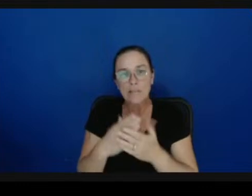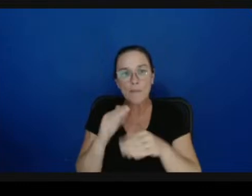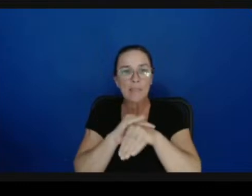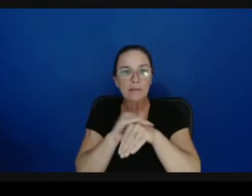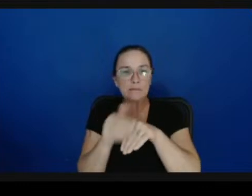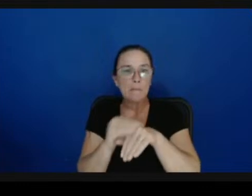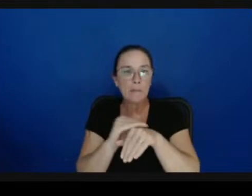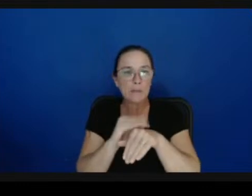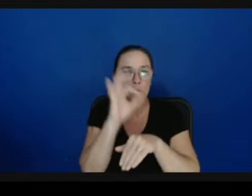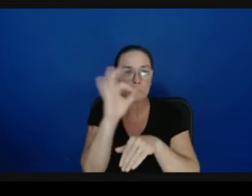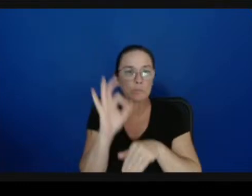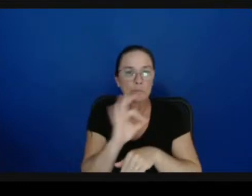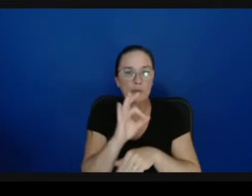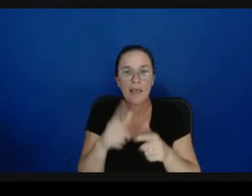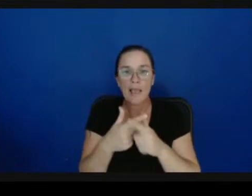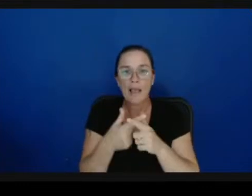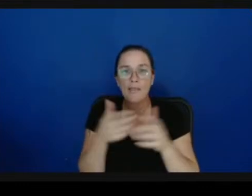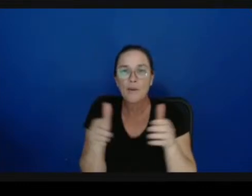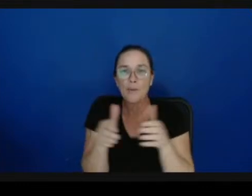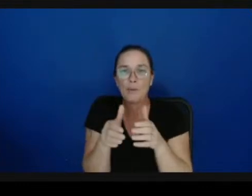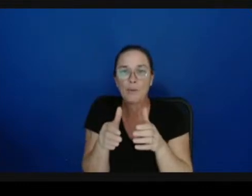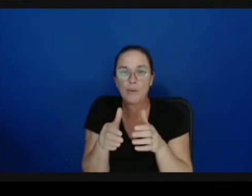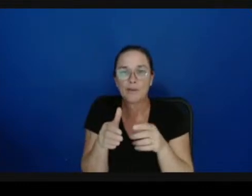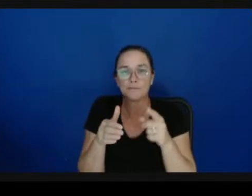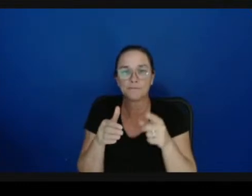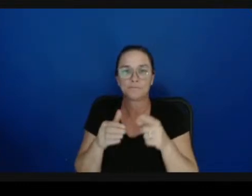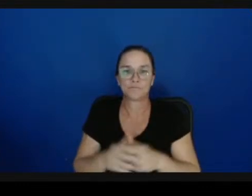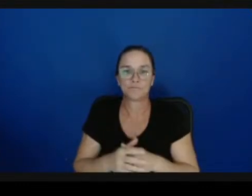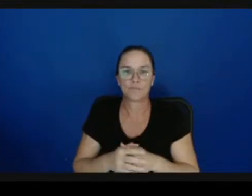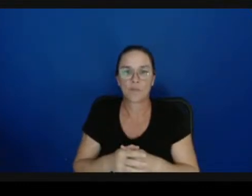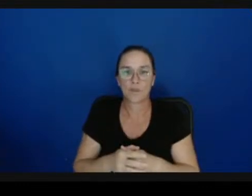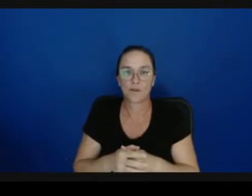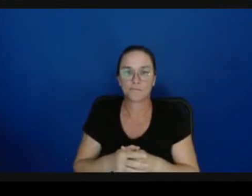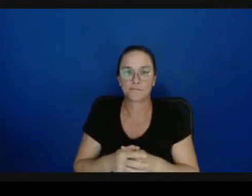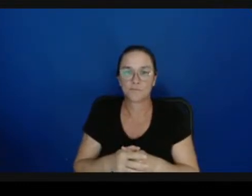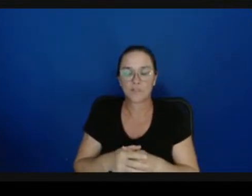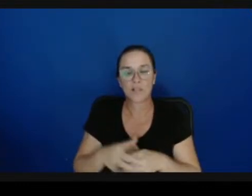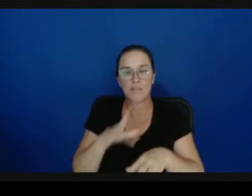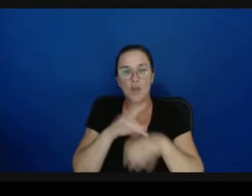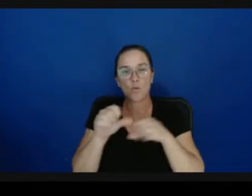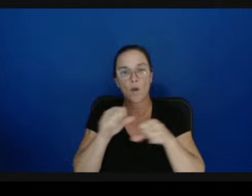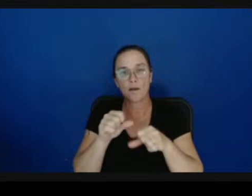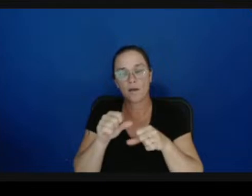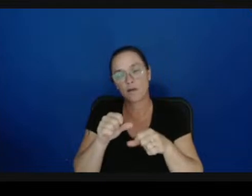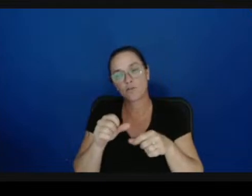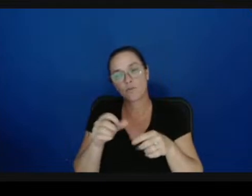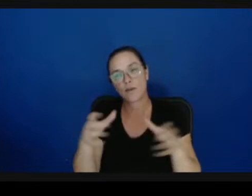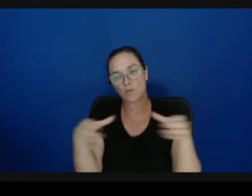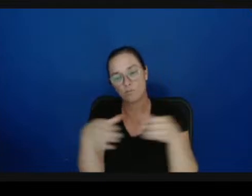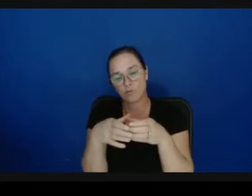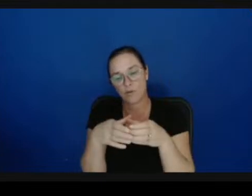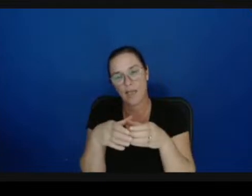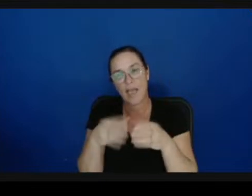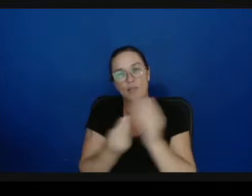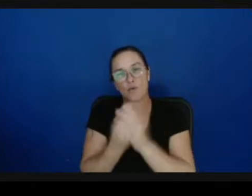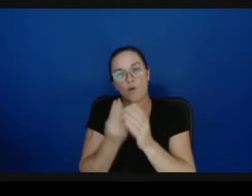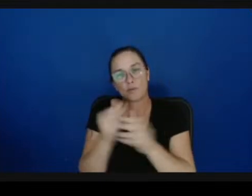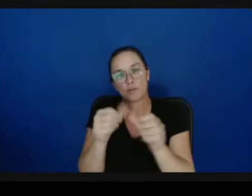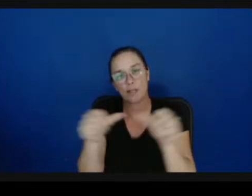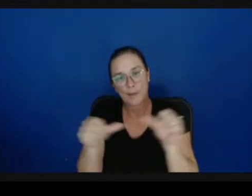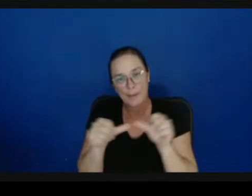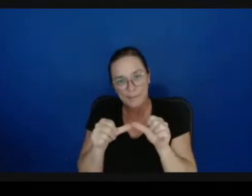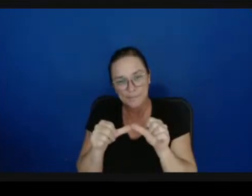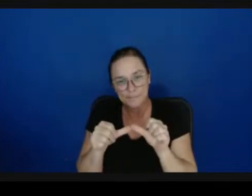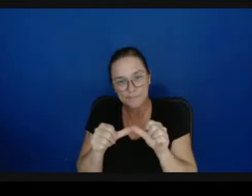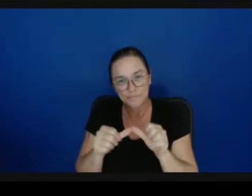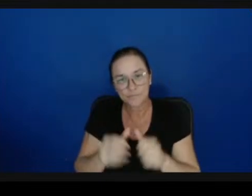there. And the cluster of anywhere is right around the eruption site, just a little bit west, in fact, right in there. So it